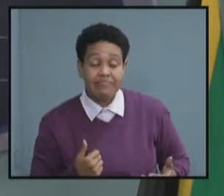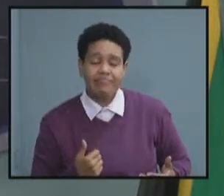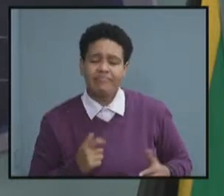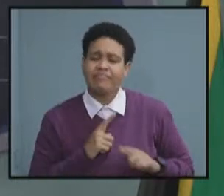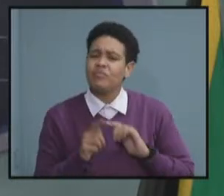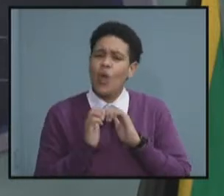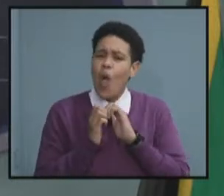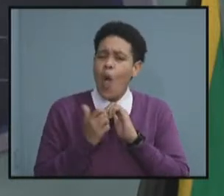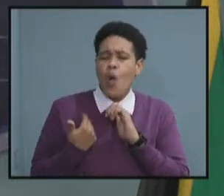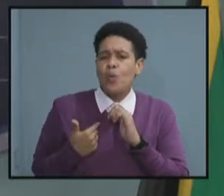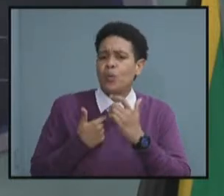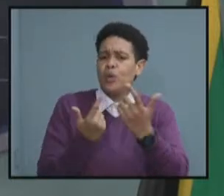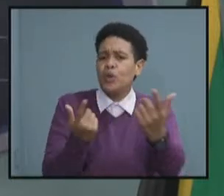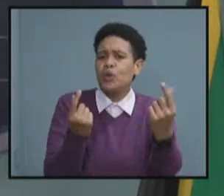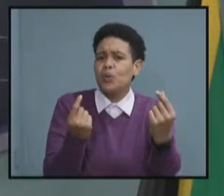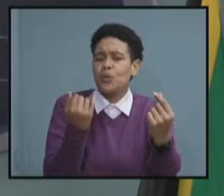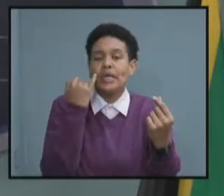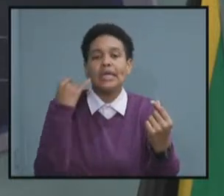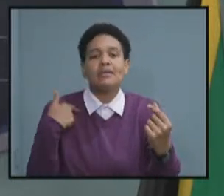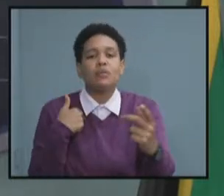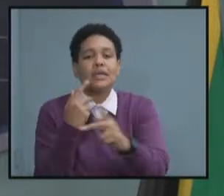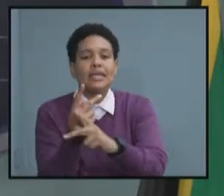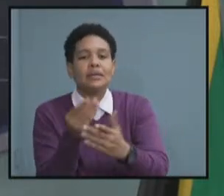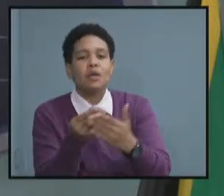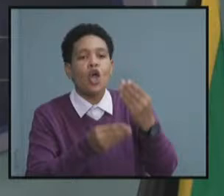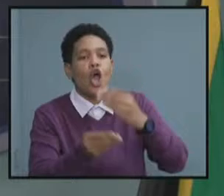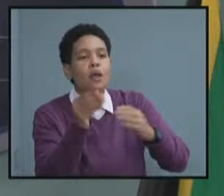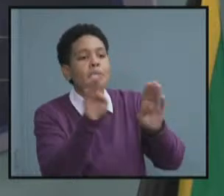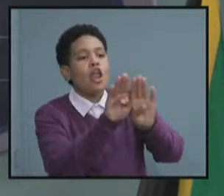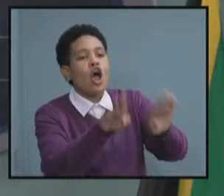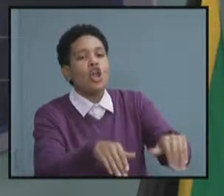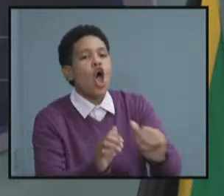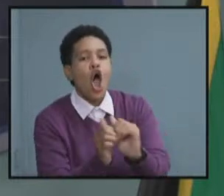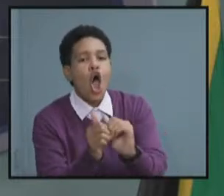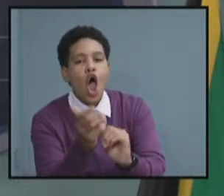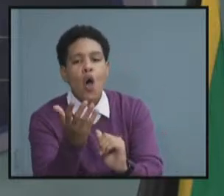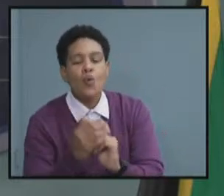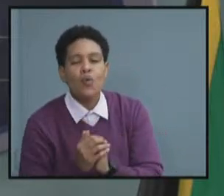But how do we do this if we keep the economy locked down?